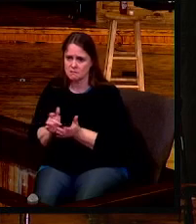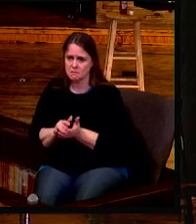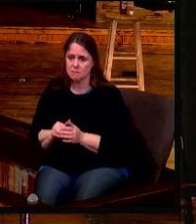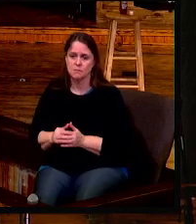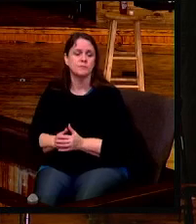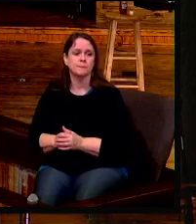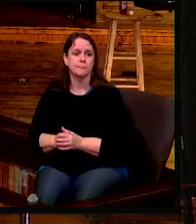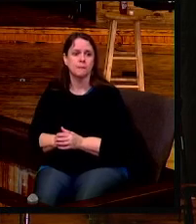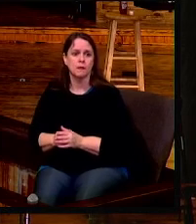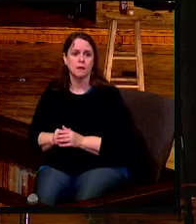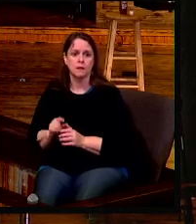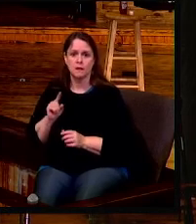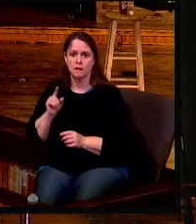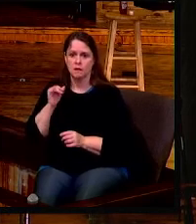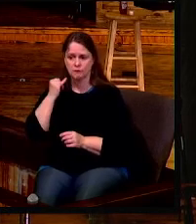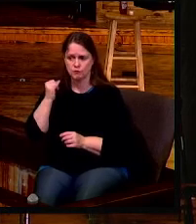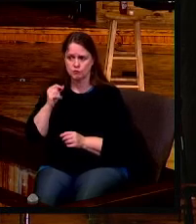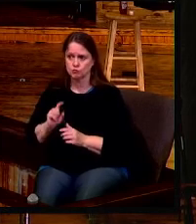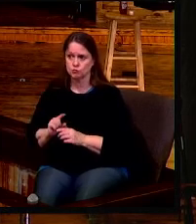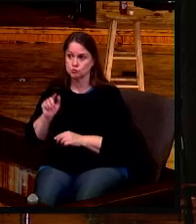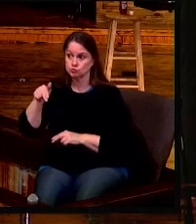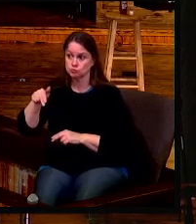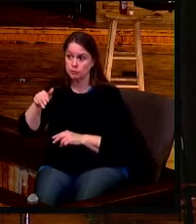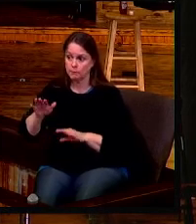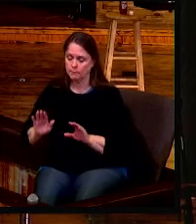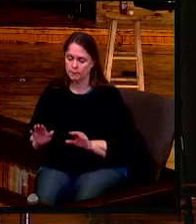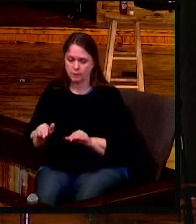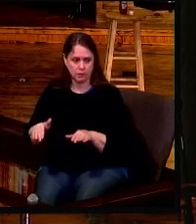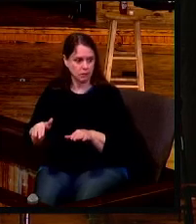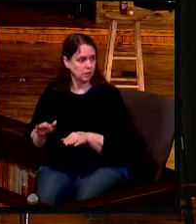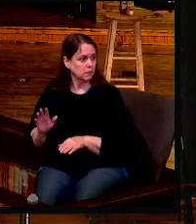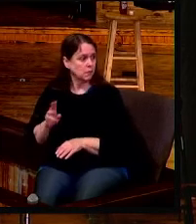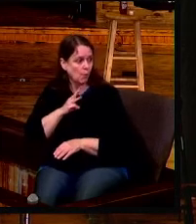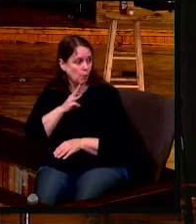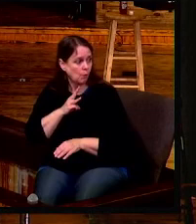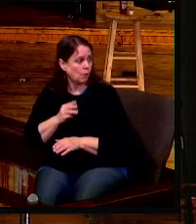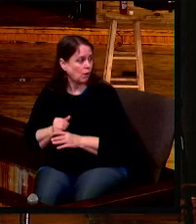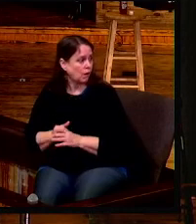go jump in the lake, it will listen.